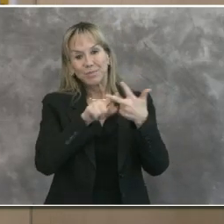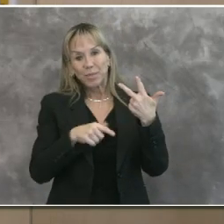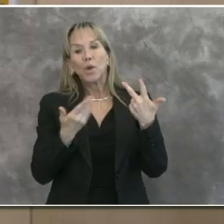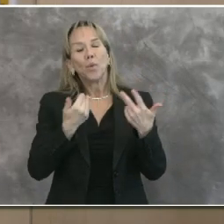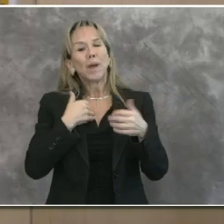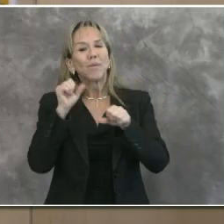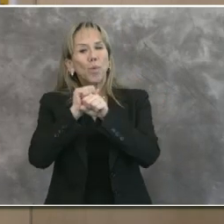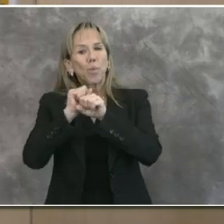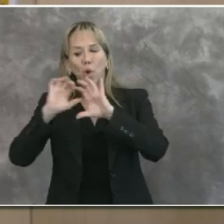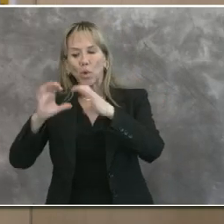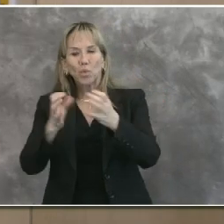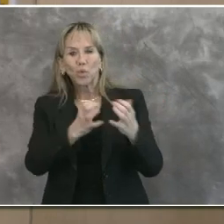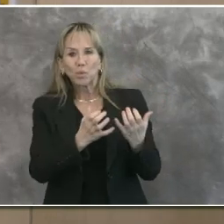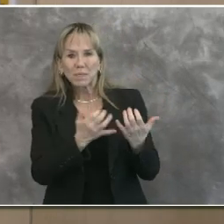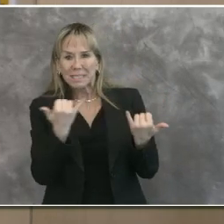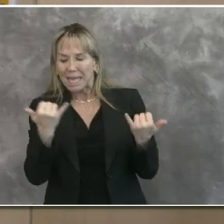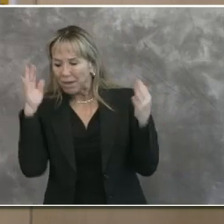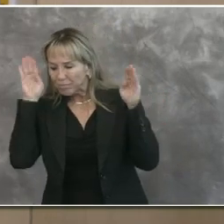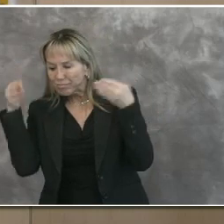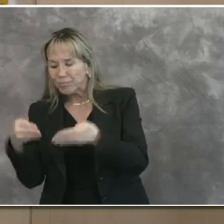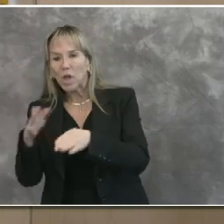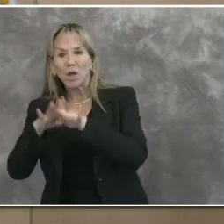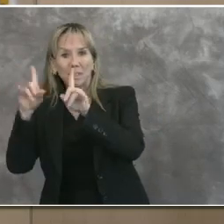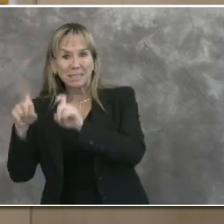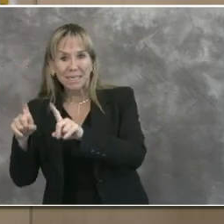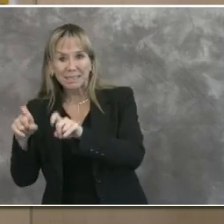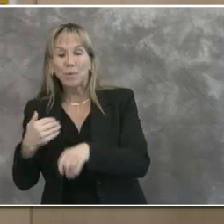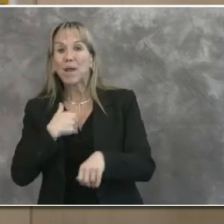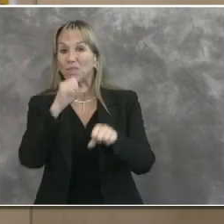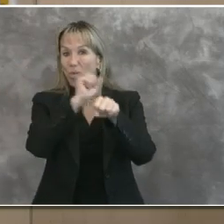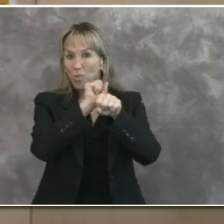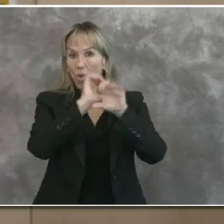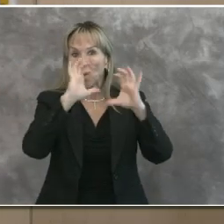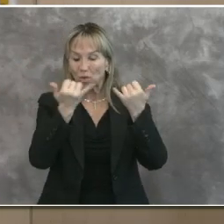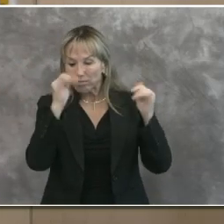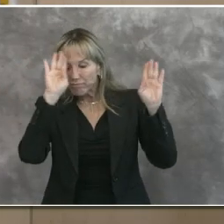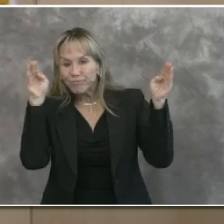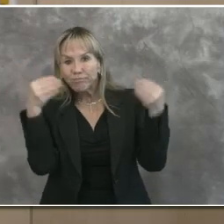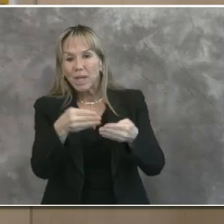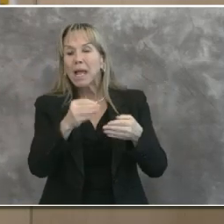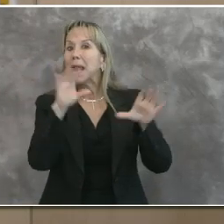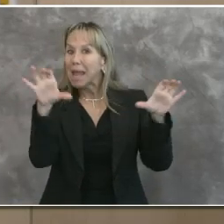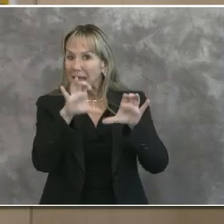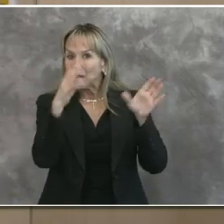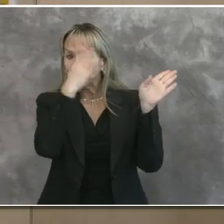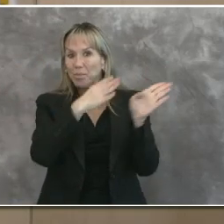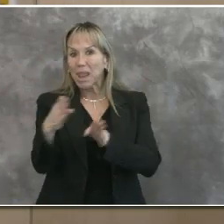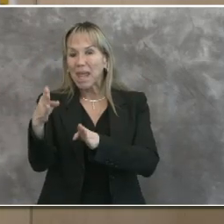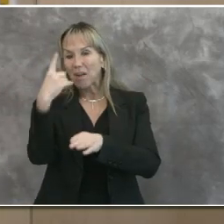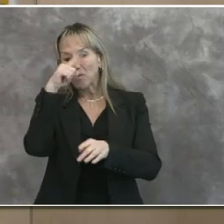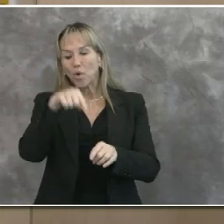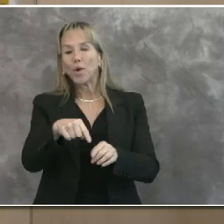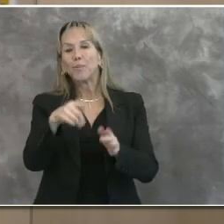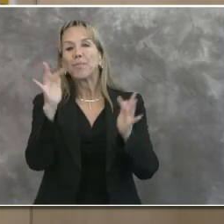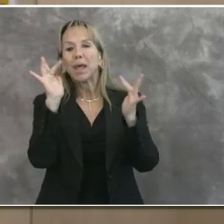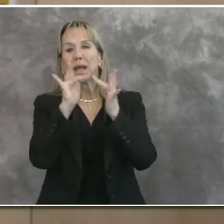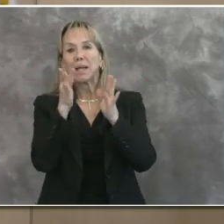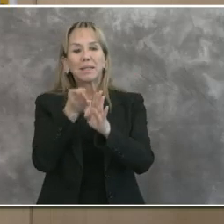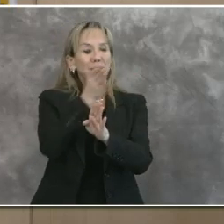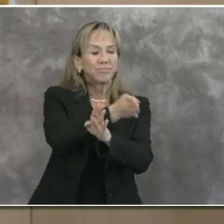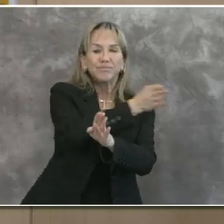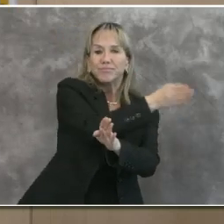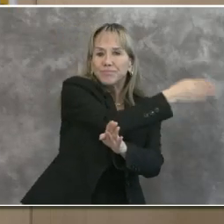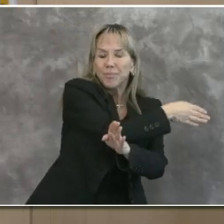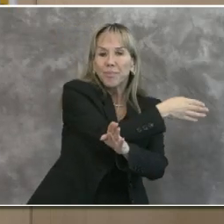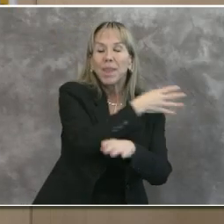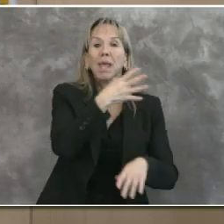groups for testing. We have a work group and an action plan also for contact tracing. And